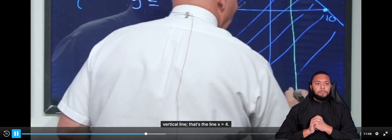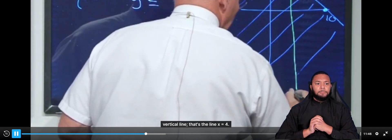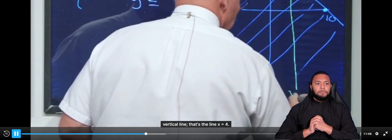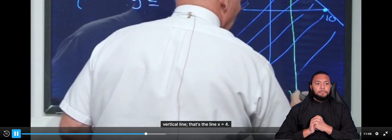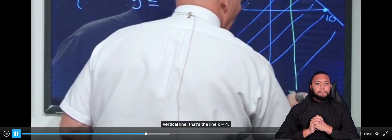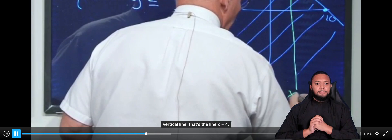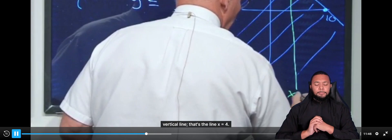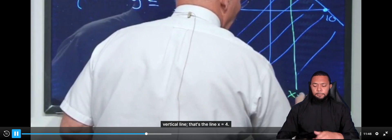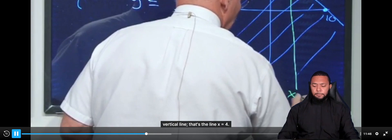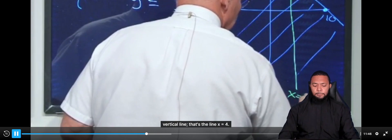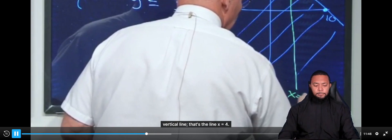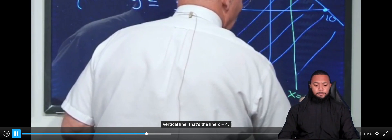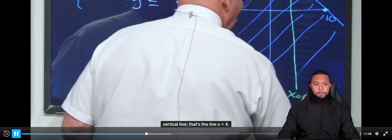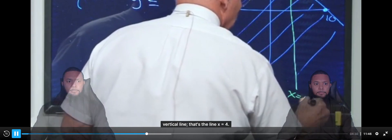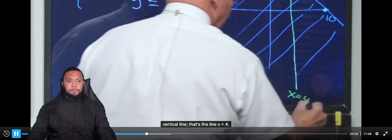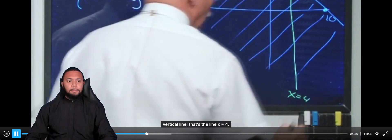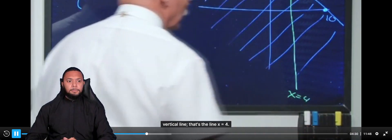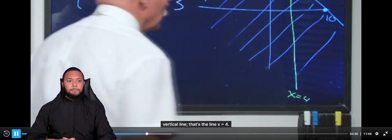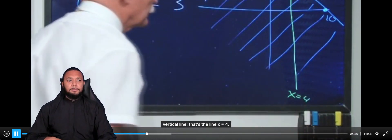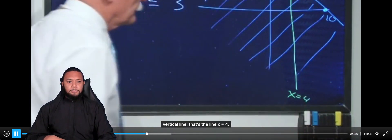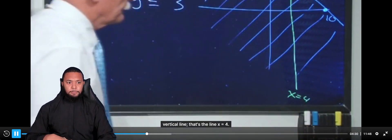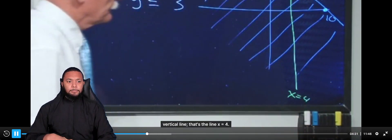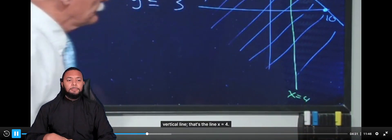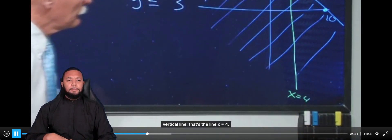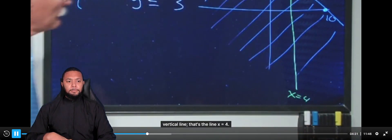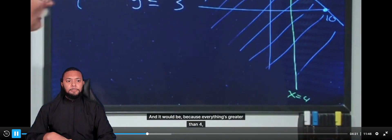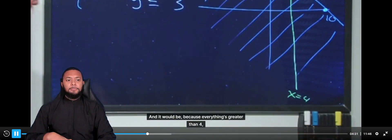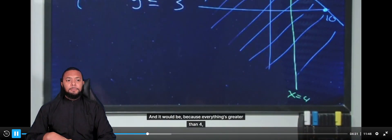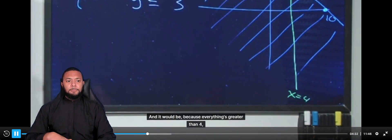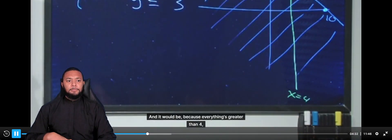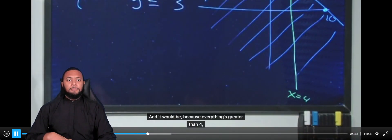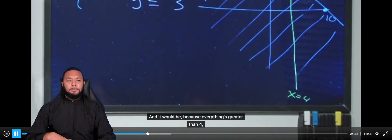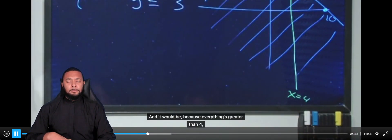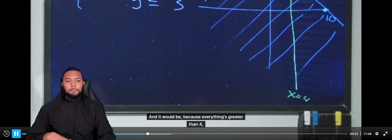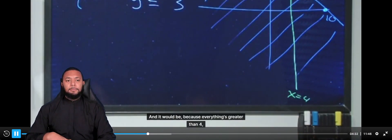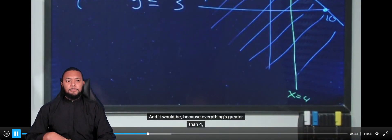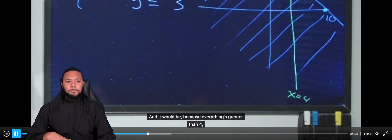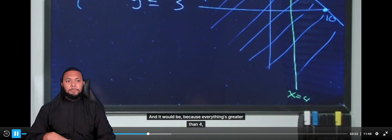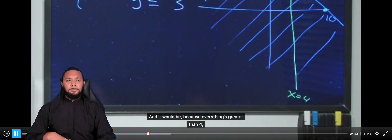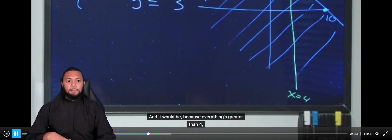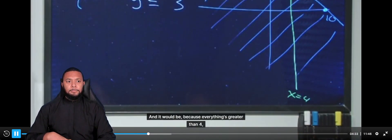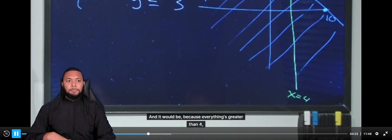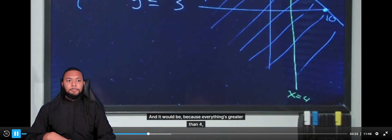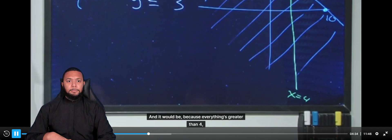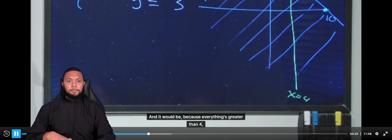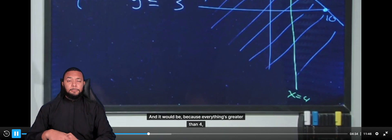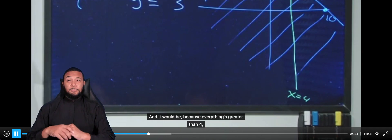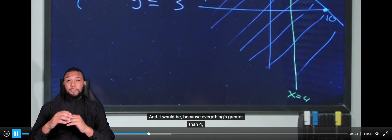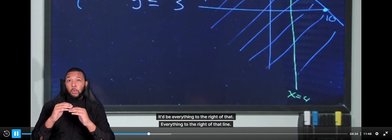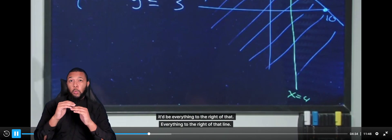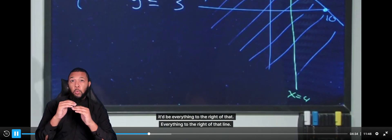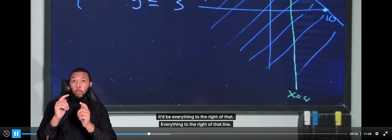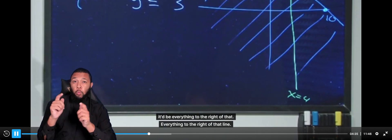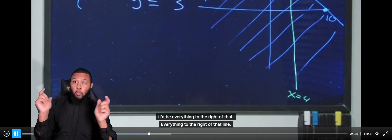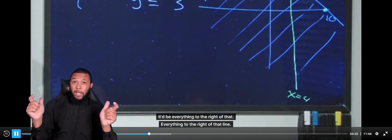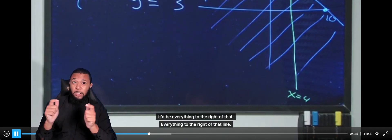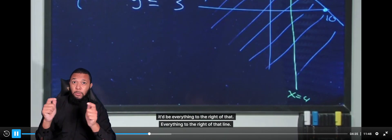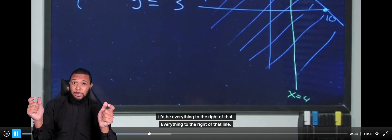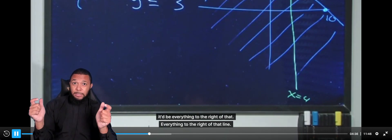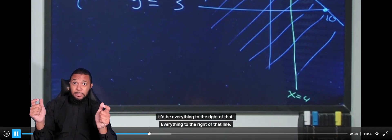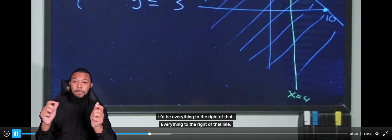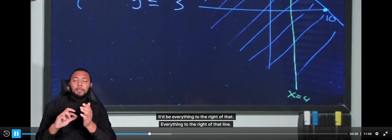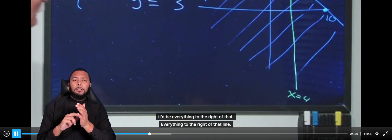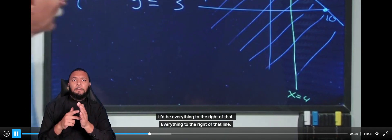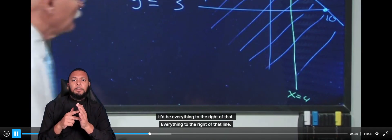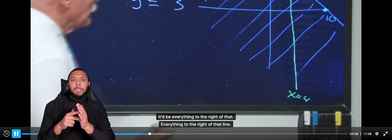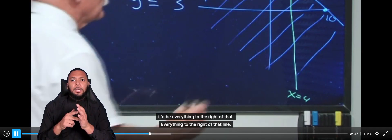vertical line. That's the line x equals 4. And it would be, because everything's greater than 4, it'd be everything to the right of